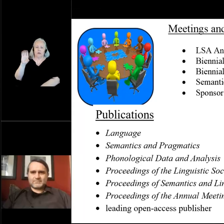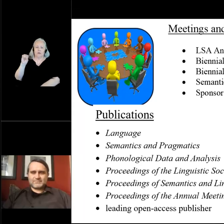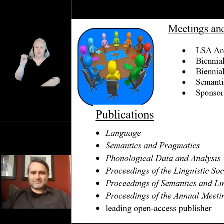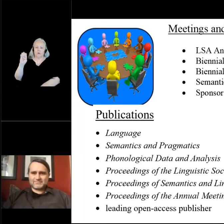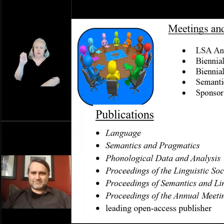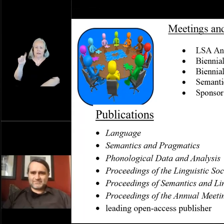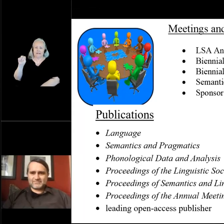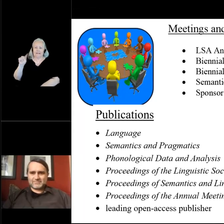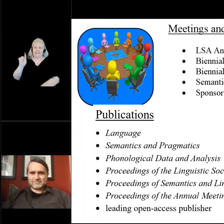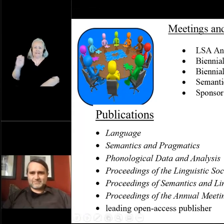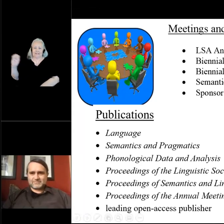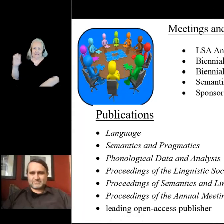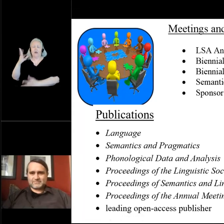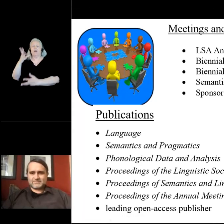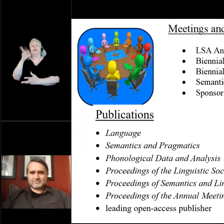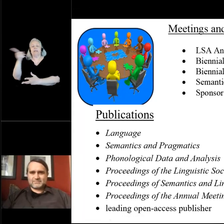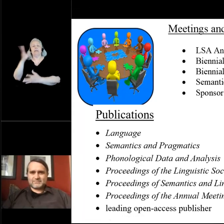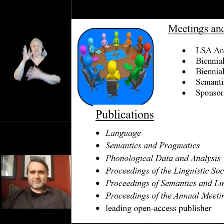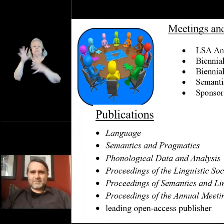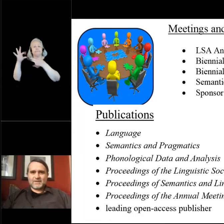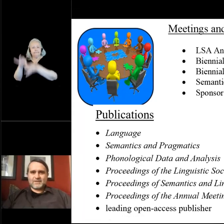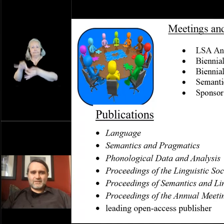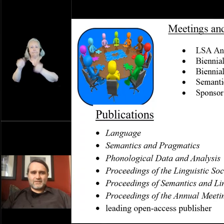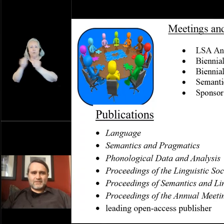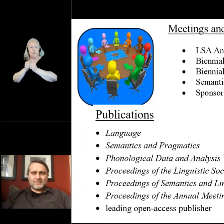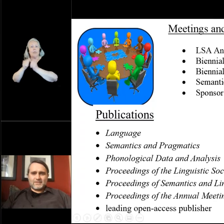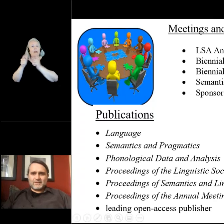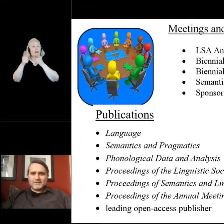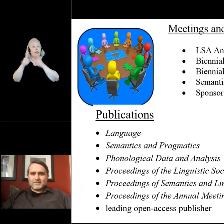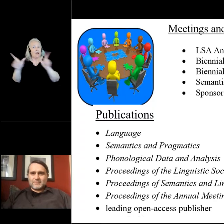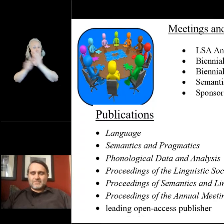and he'll be introducing the webinar for us.